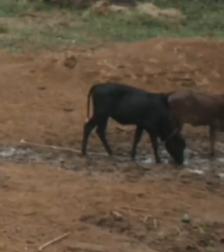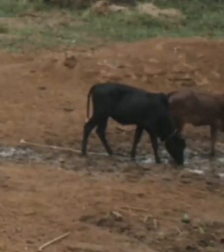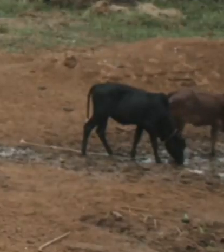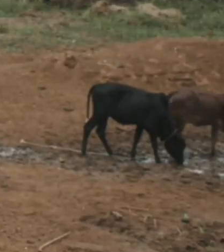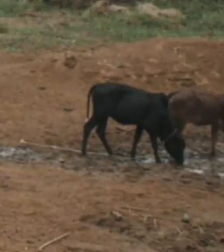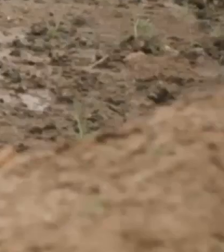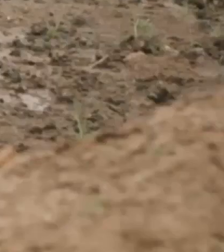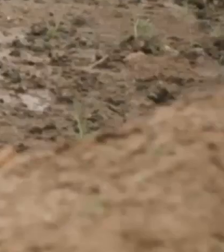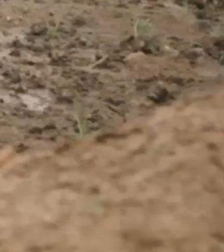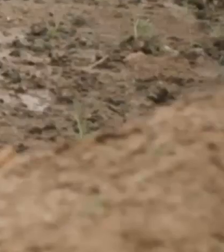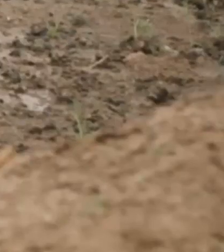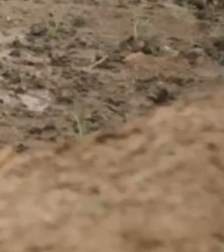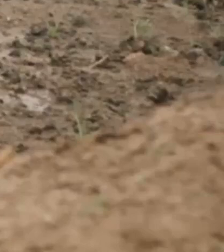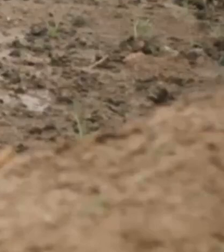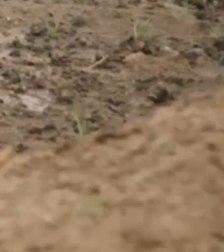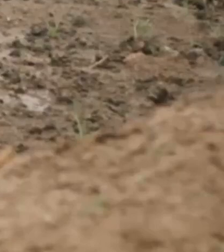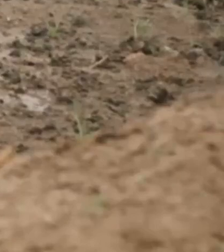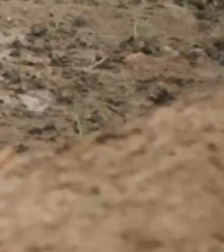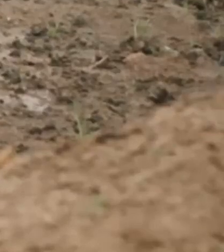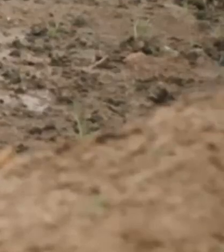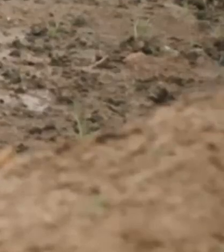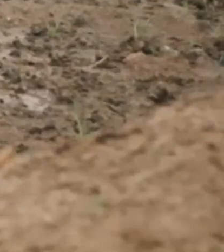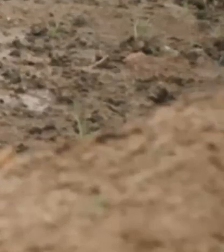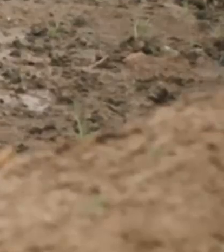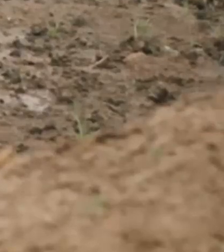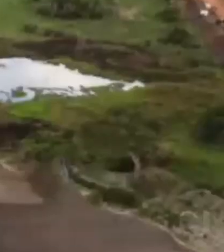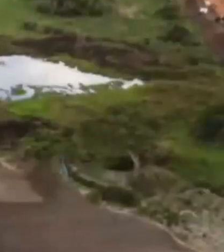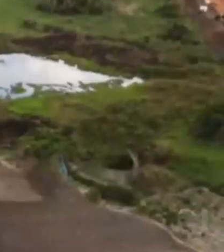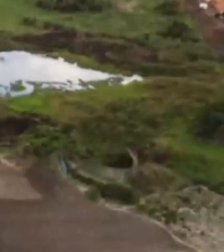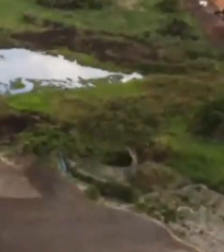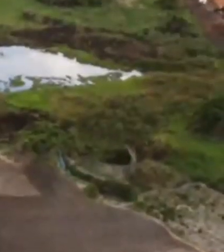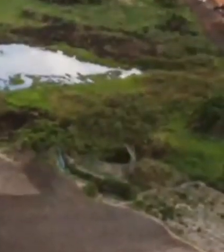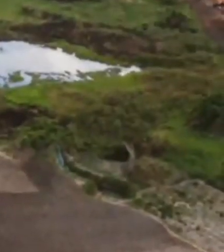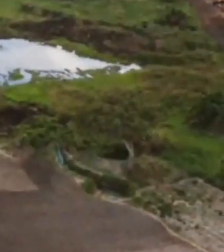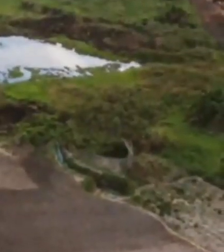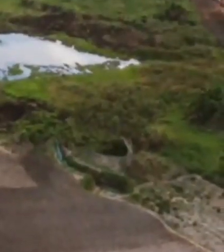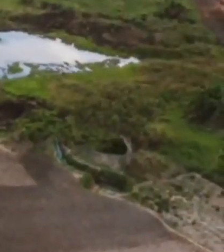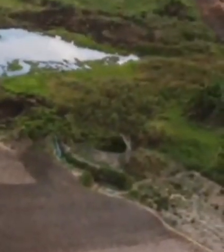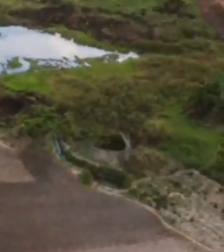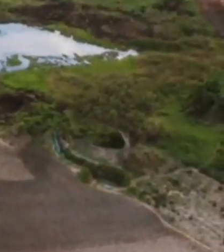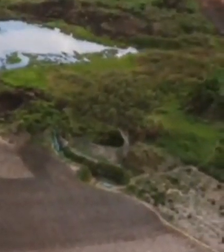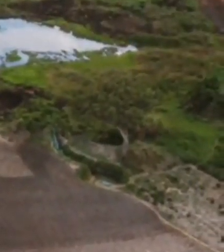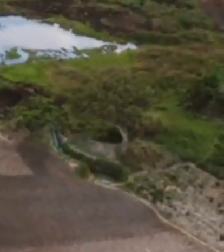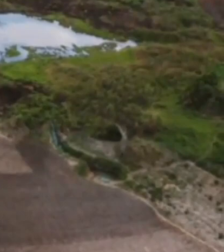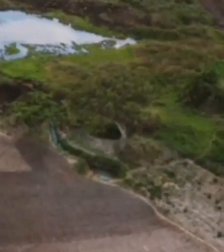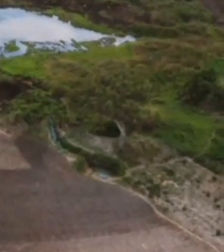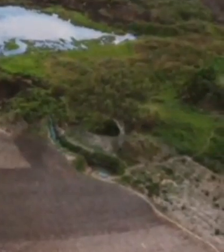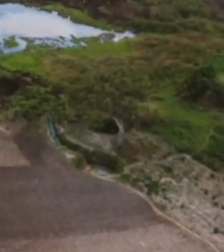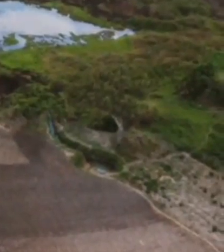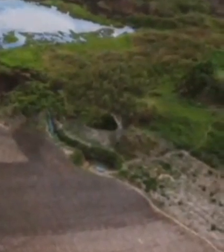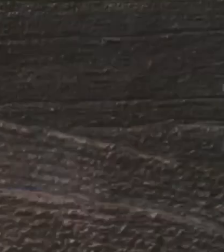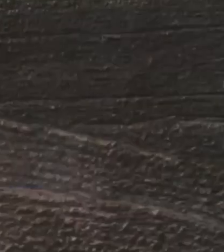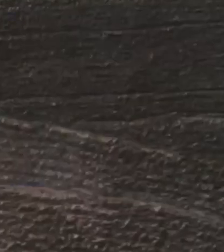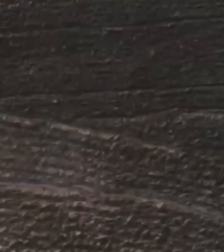keeping their animals in the wetlands. Two, encroachment of cultivation of rice.